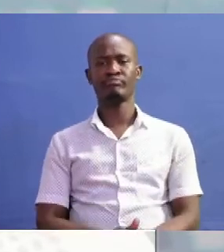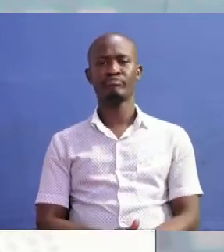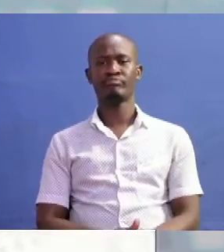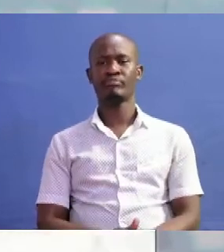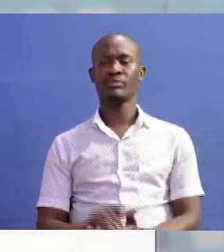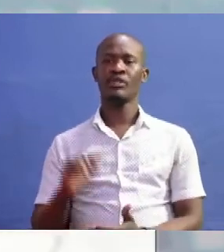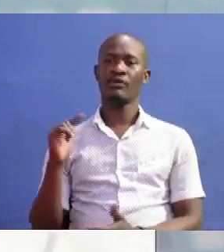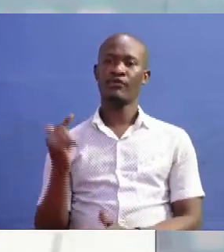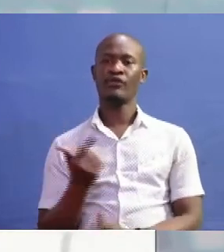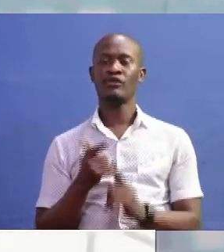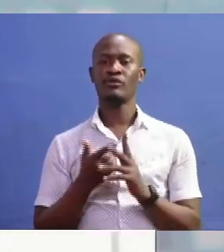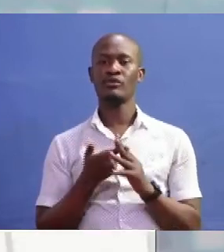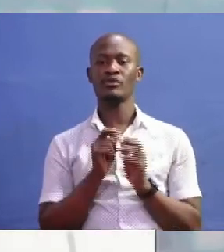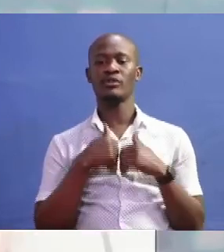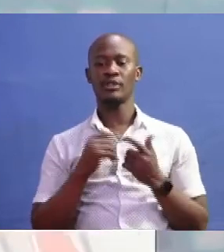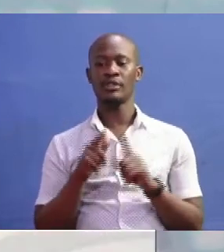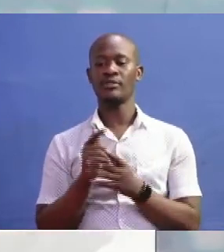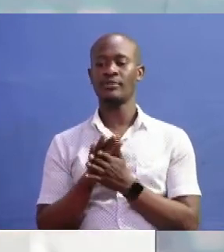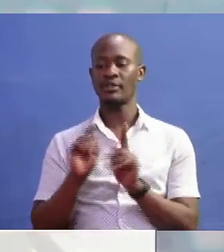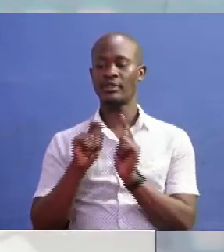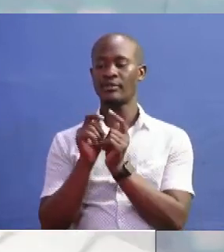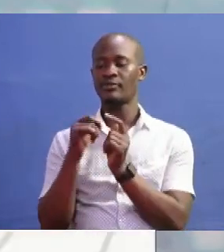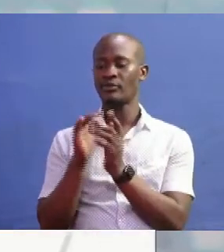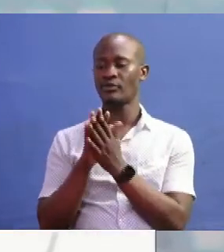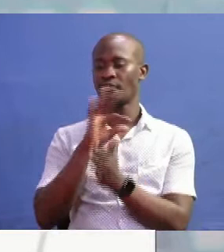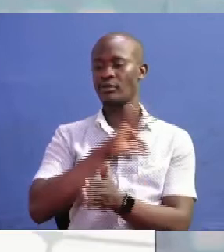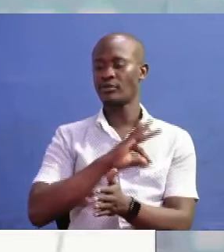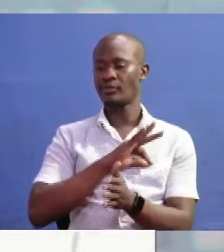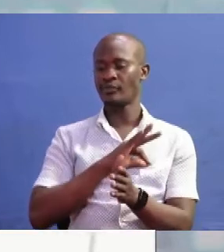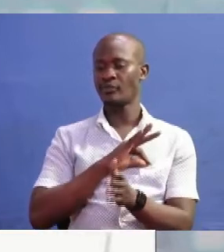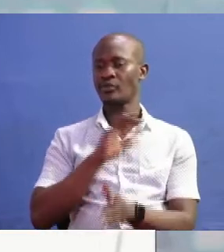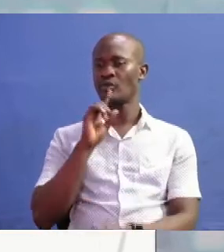First, to begin with, there is different types of investment